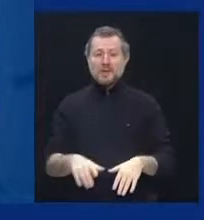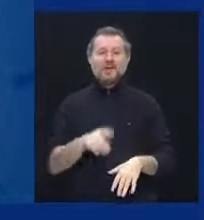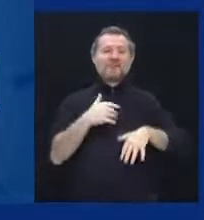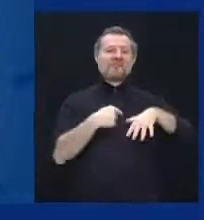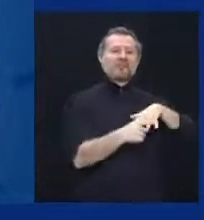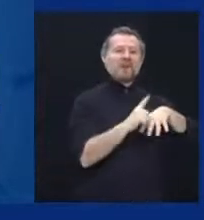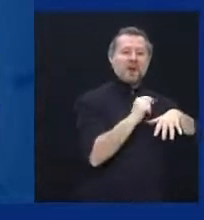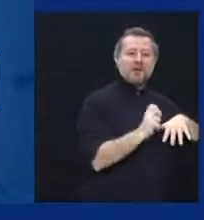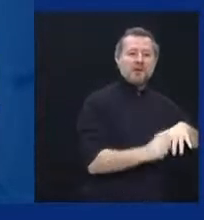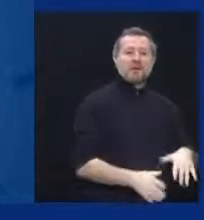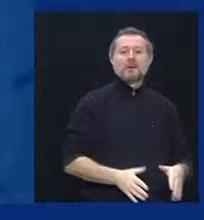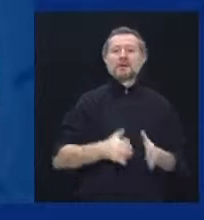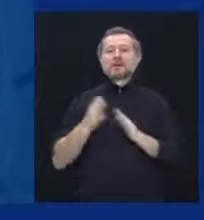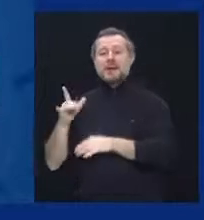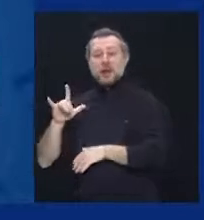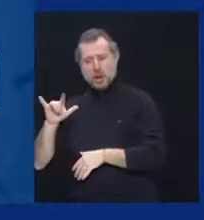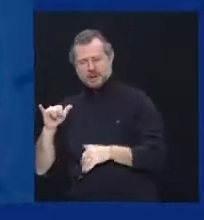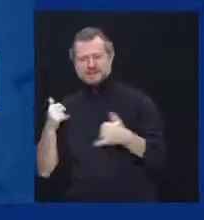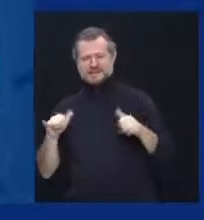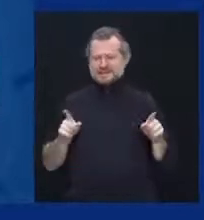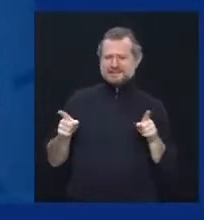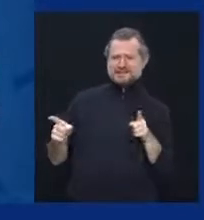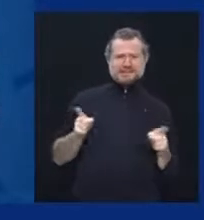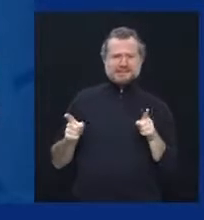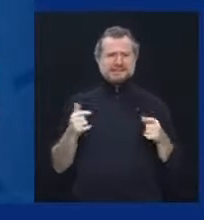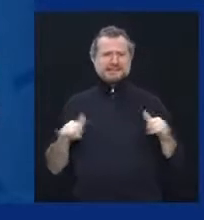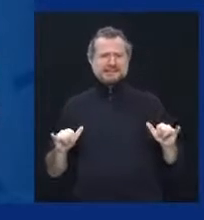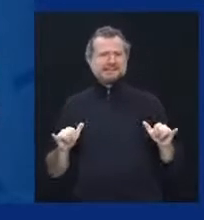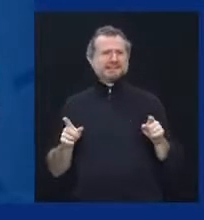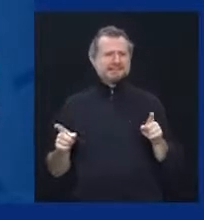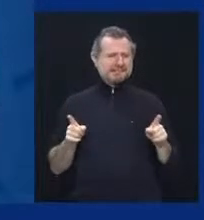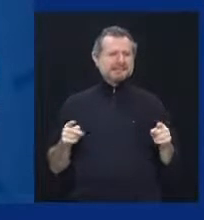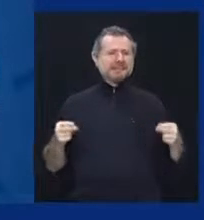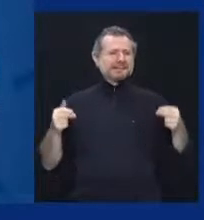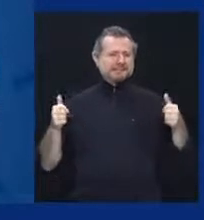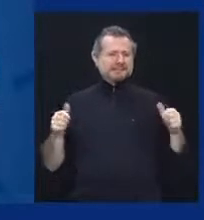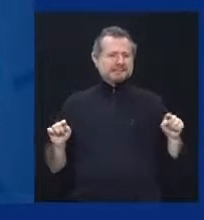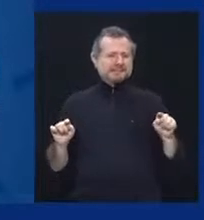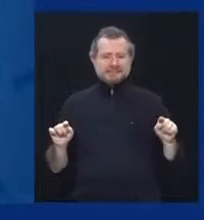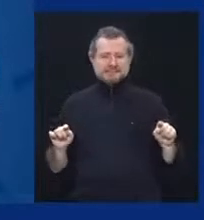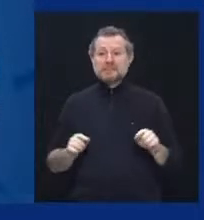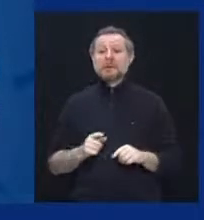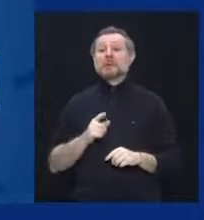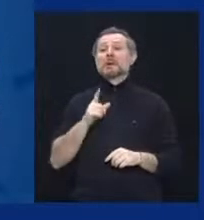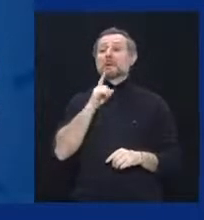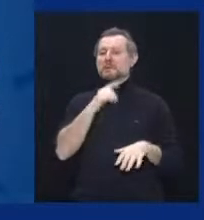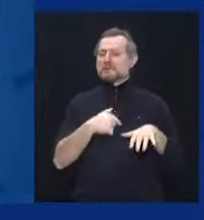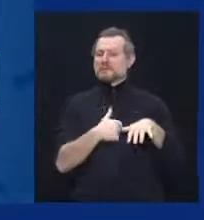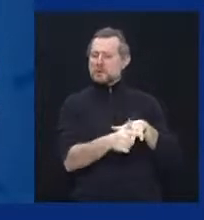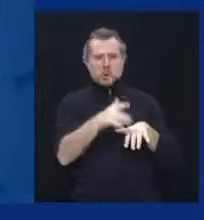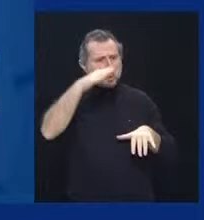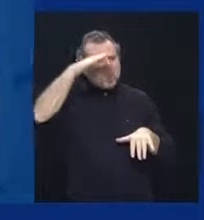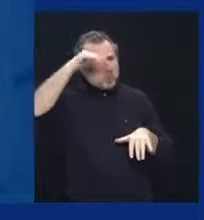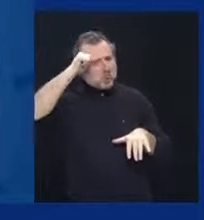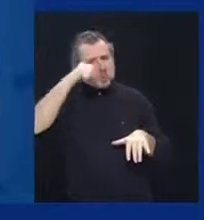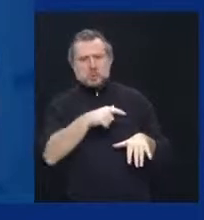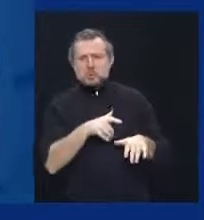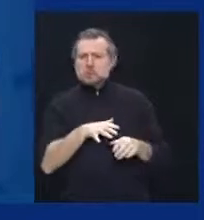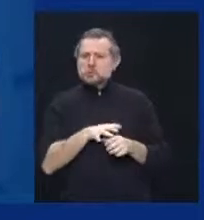Island, still the highest hospitalization rate. Finger Lakes has been a problem for